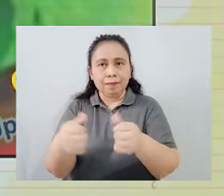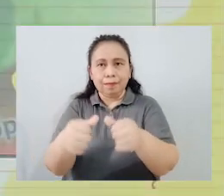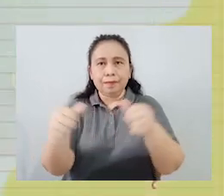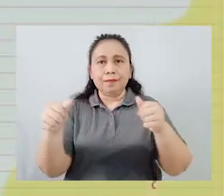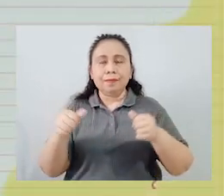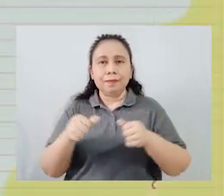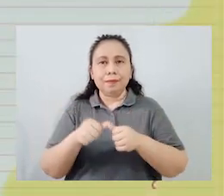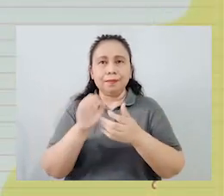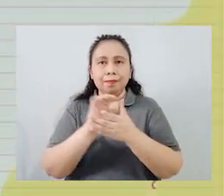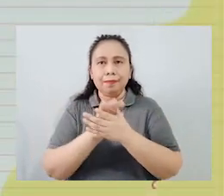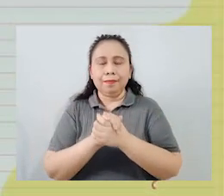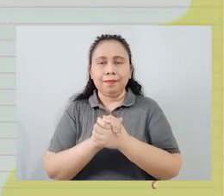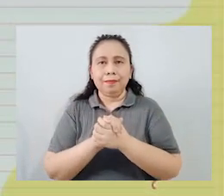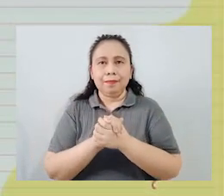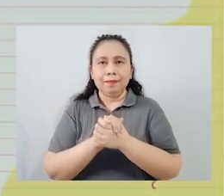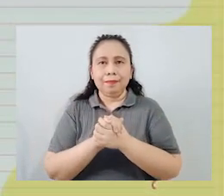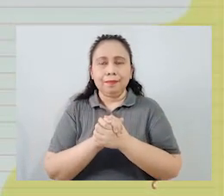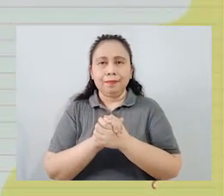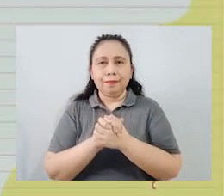areas.